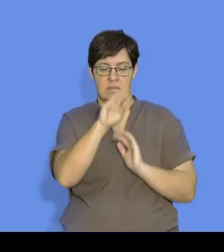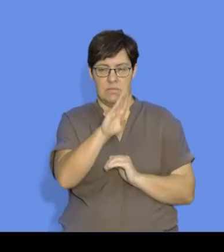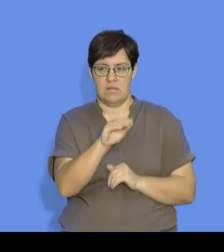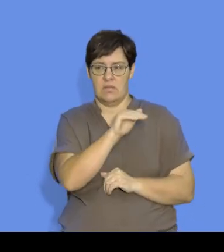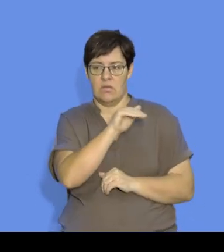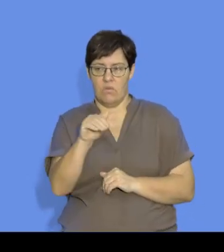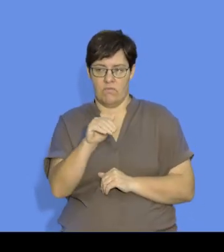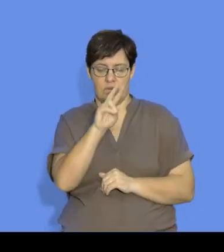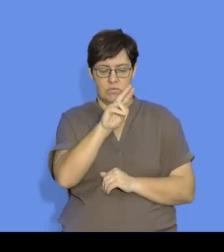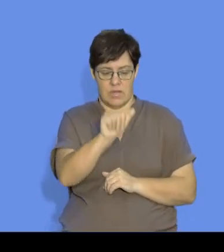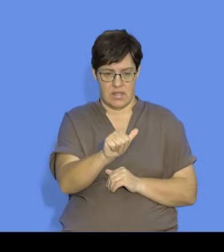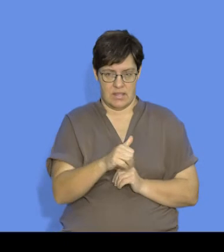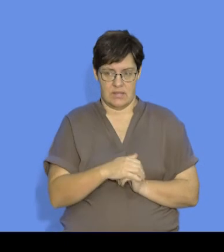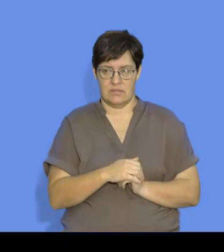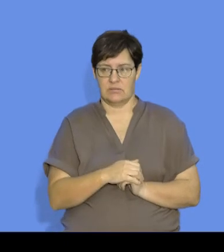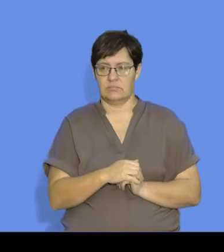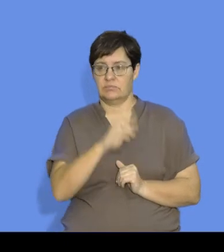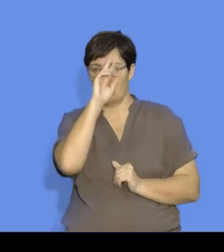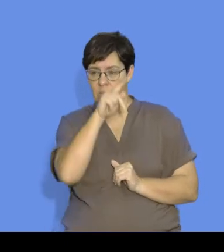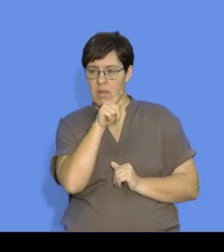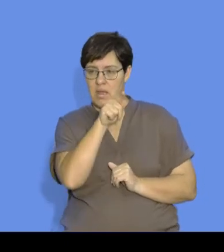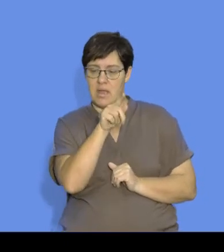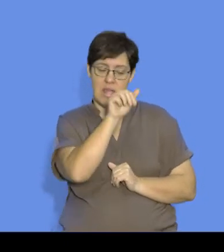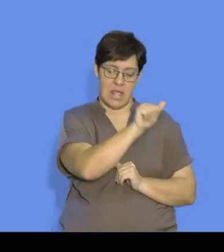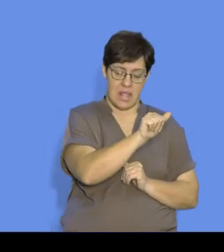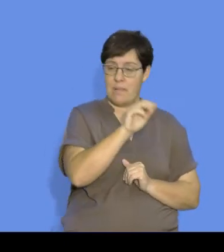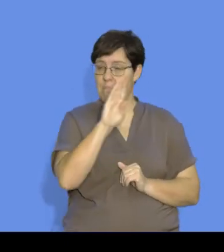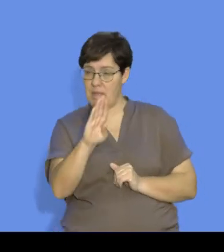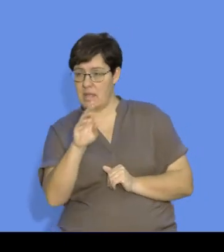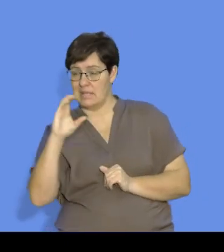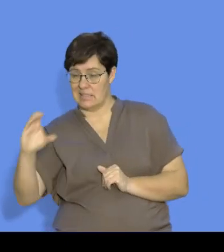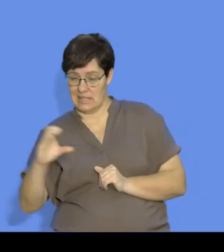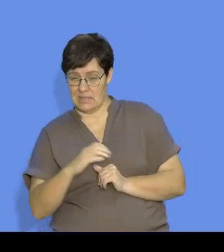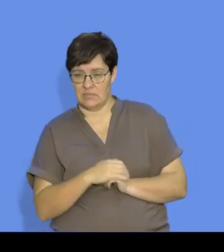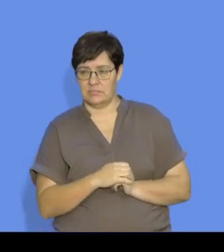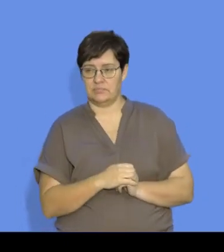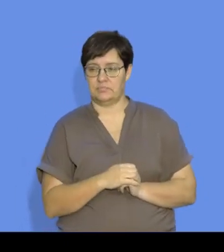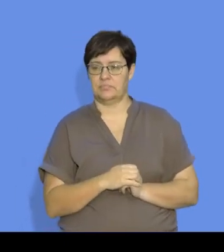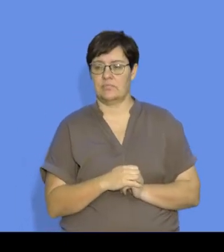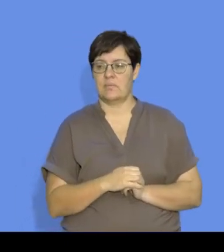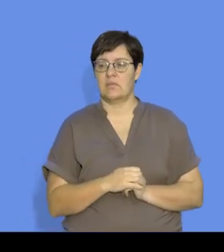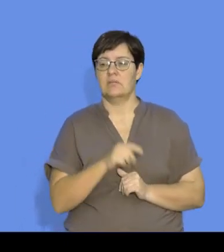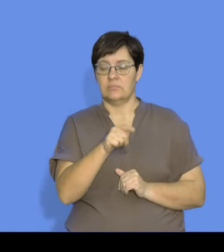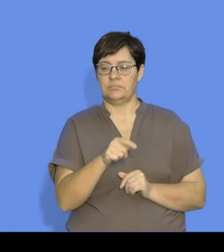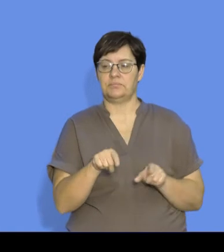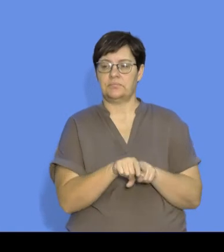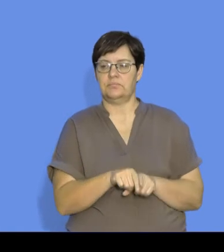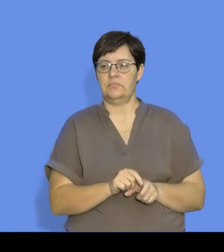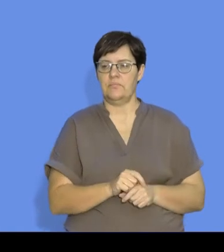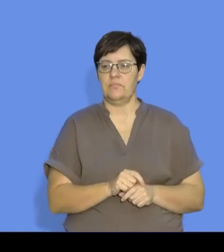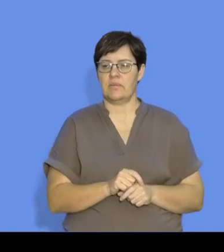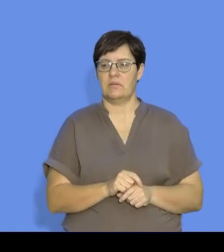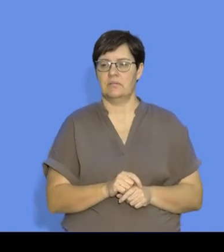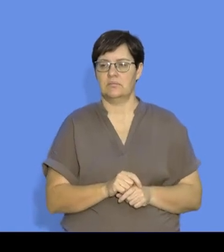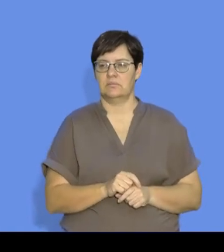b over 2a. Just remember, this is the a, that is the b, and that's the c. So this will be equals